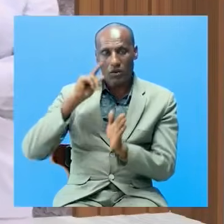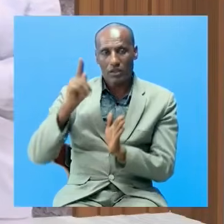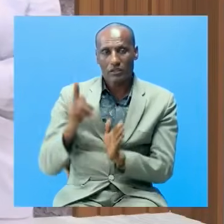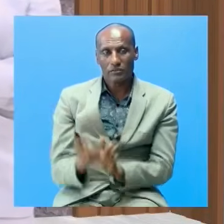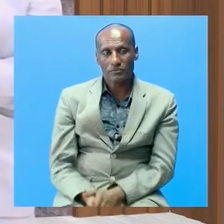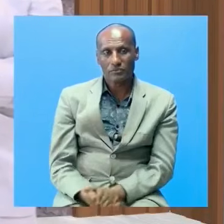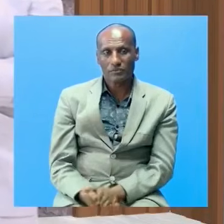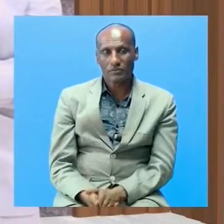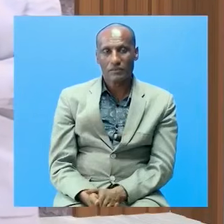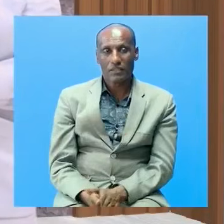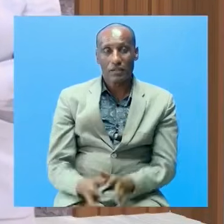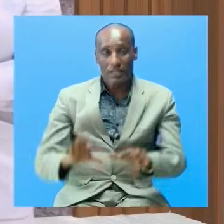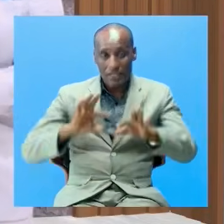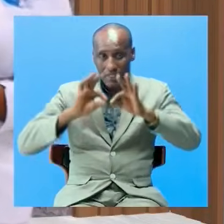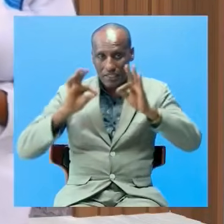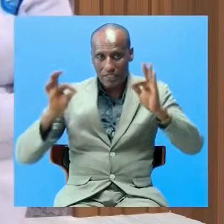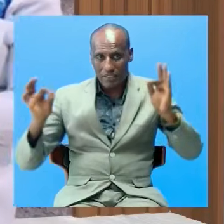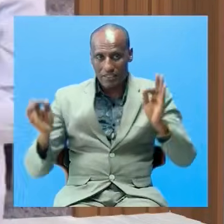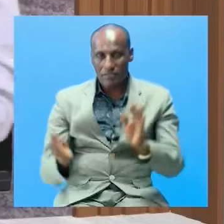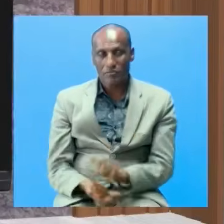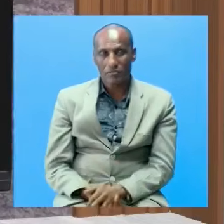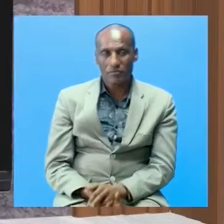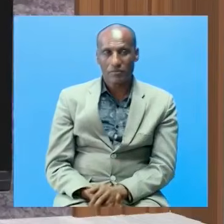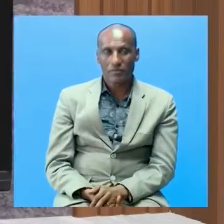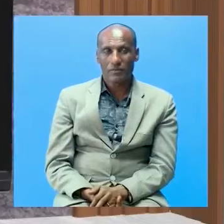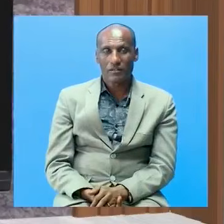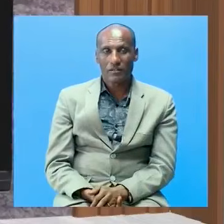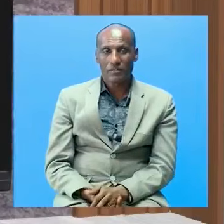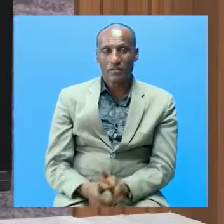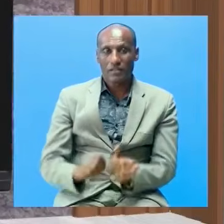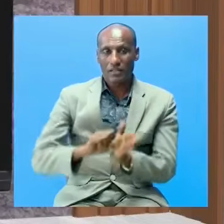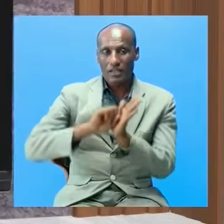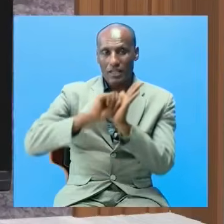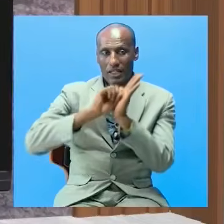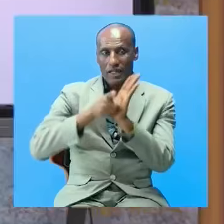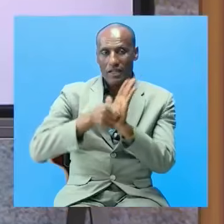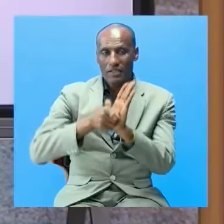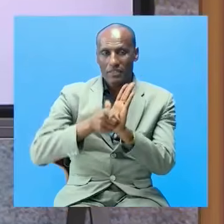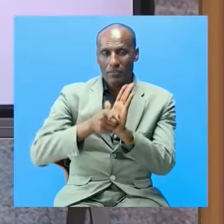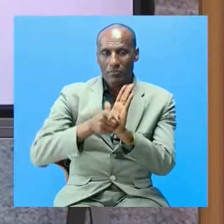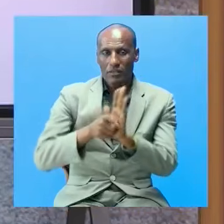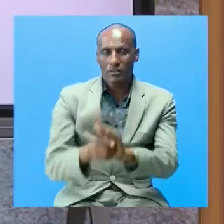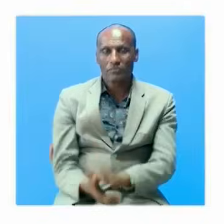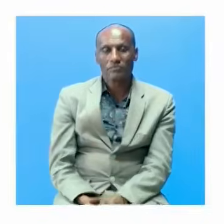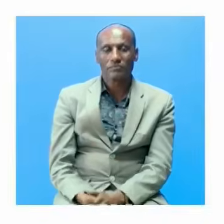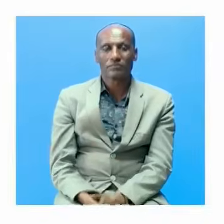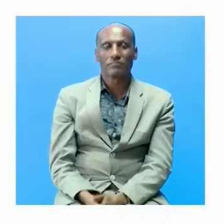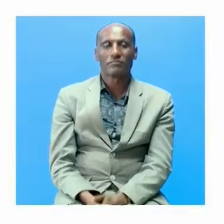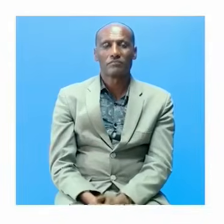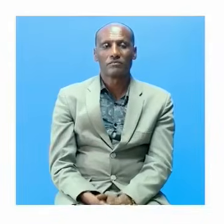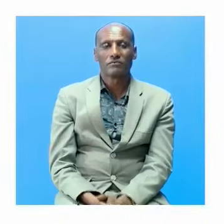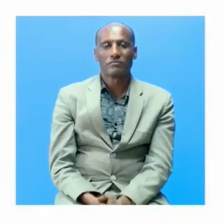an expectation. Okay? Good. Okay. Look at this sentence.